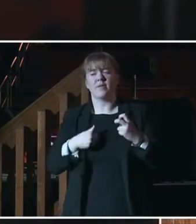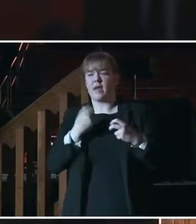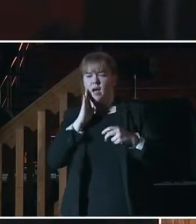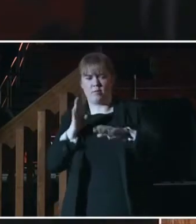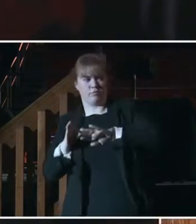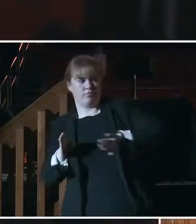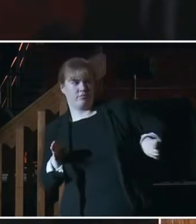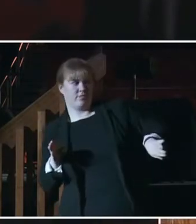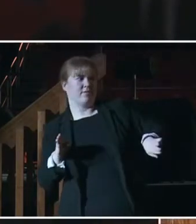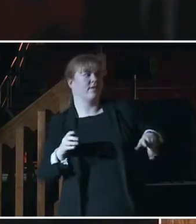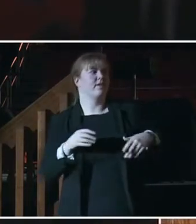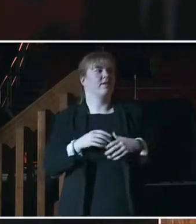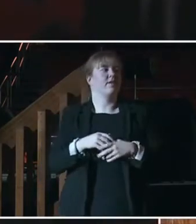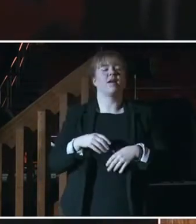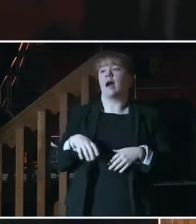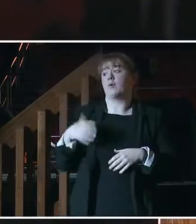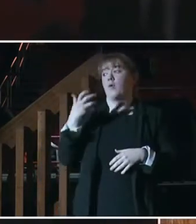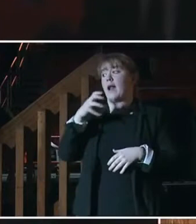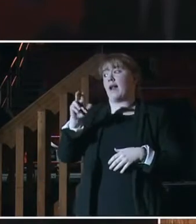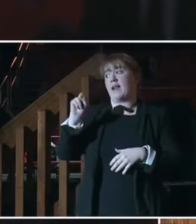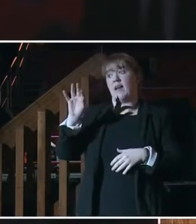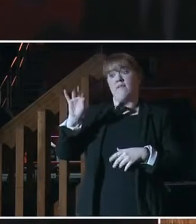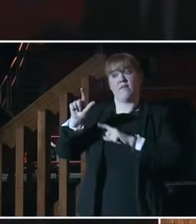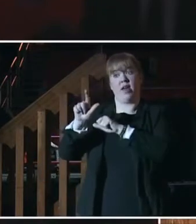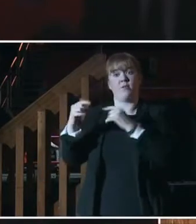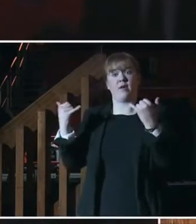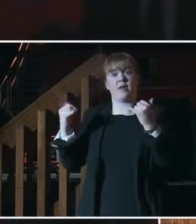that, but I'm boycotting the NFL right now.